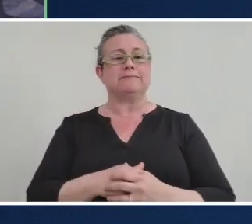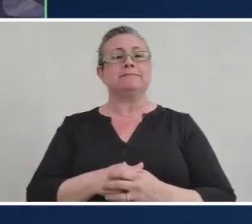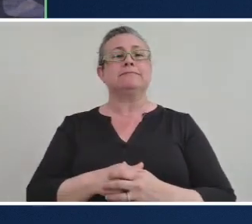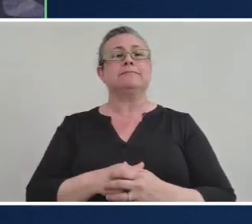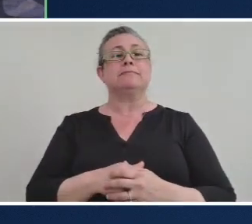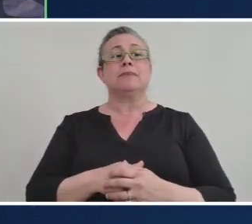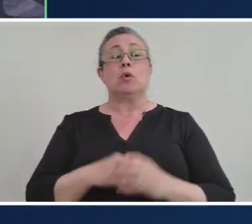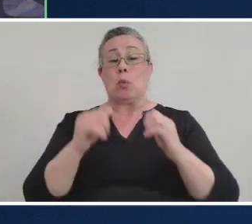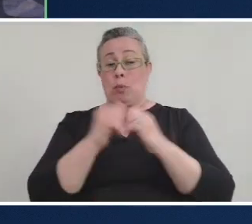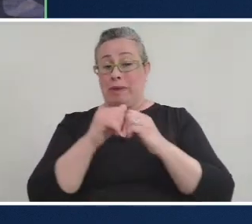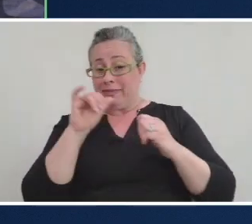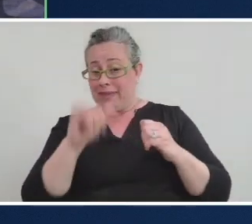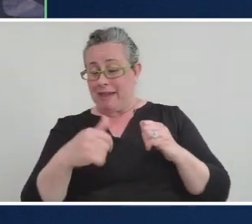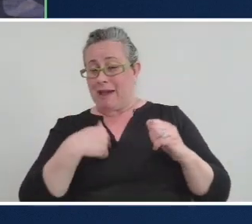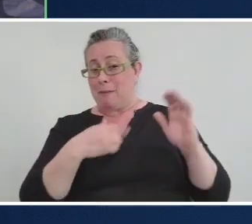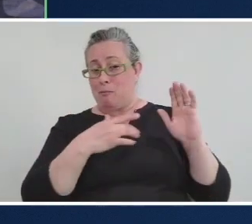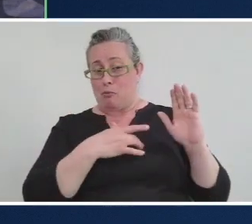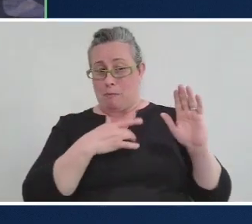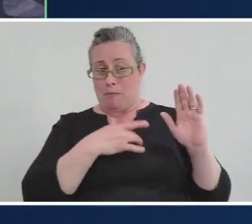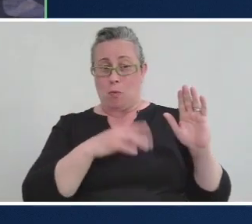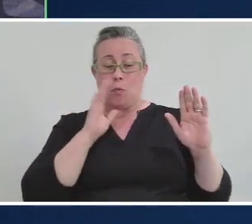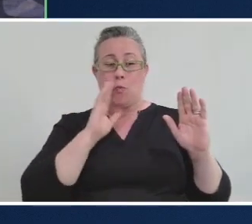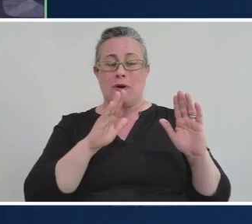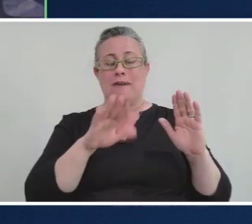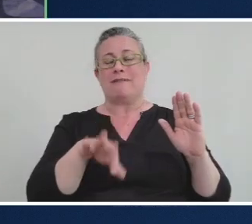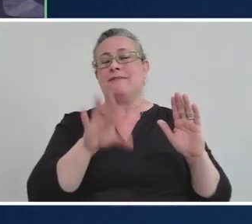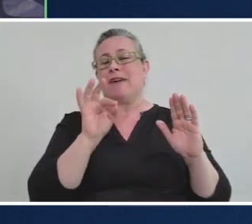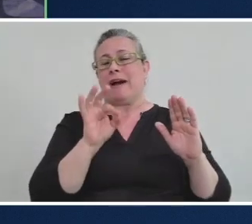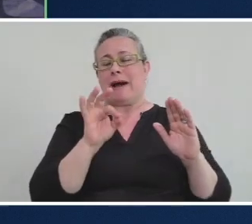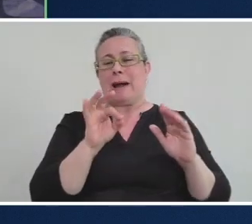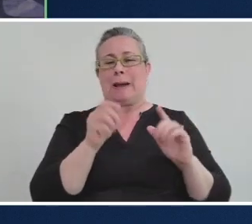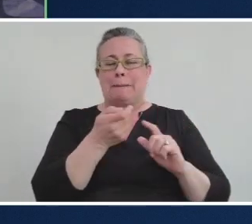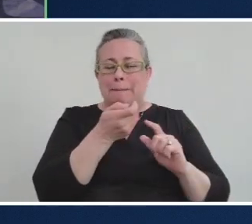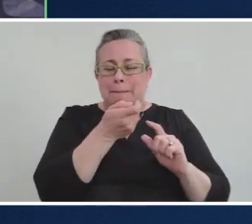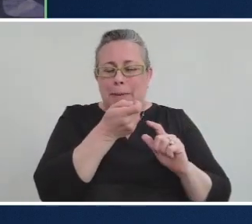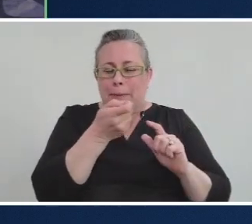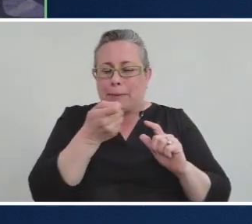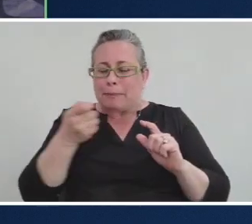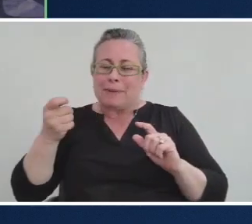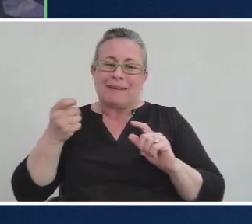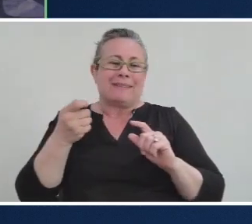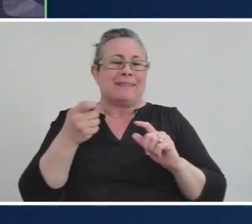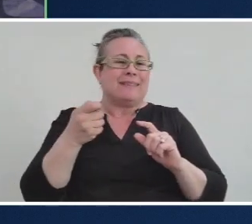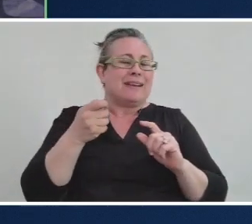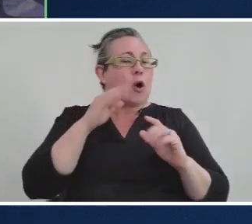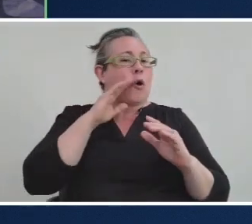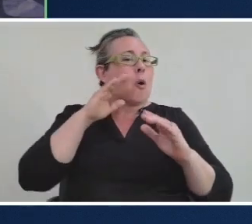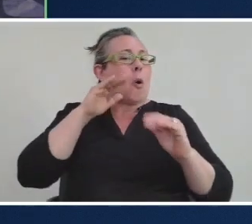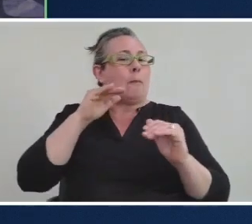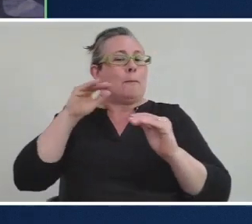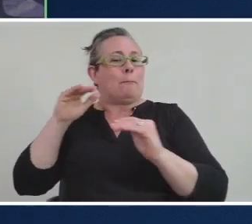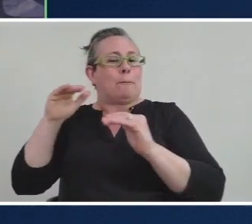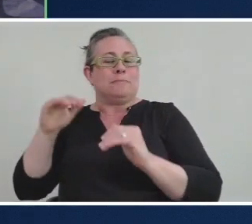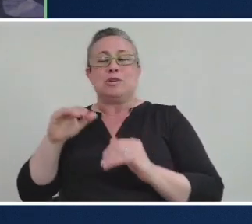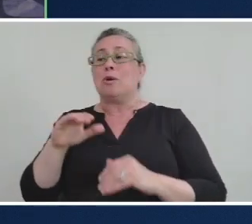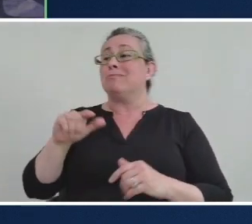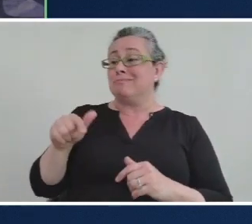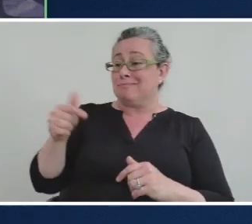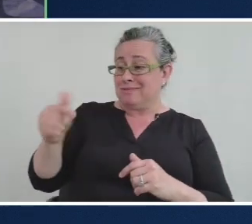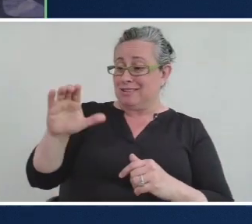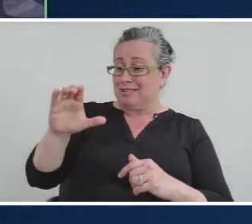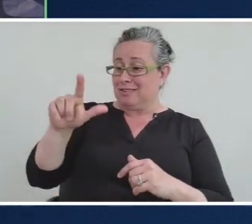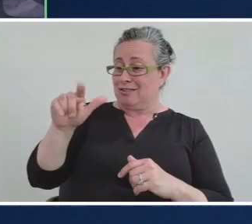we were going to find those sparks of hope and see the glass as half full. So, Claudia, I'm going to go back to